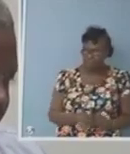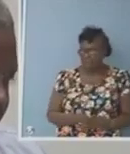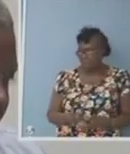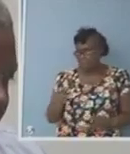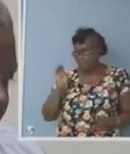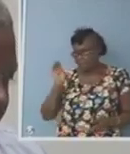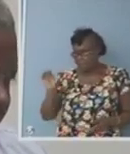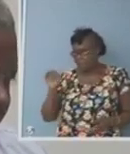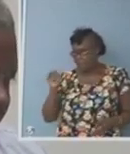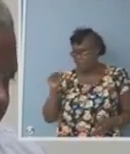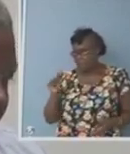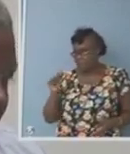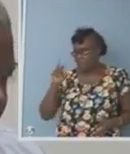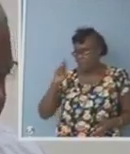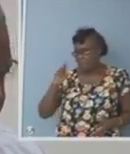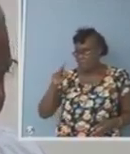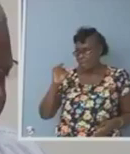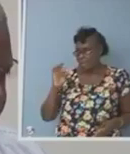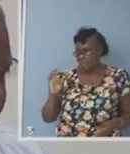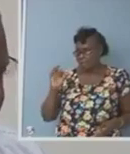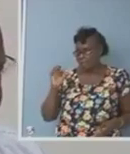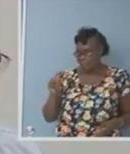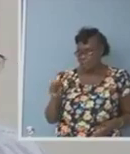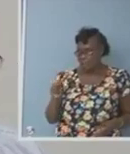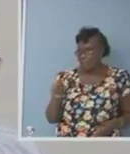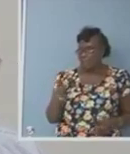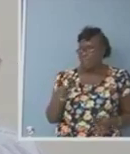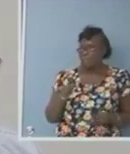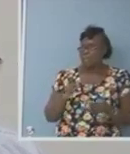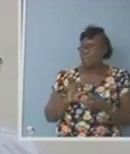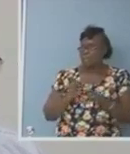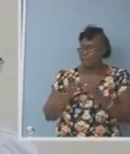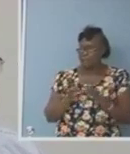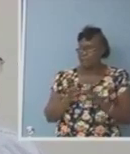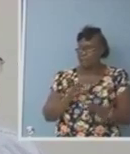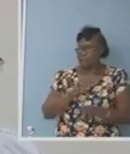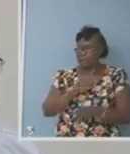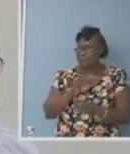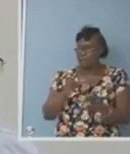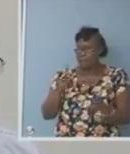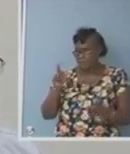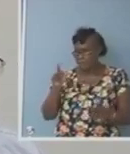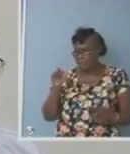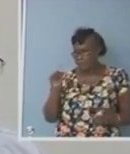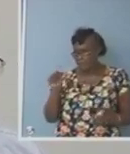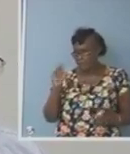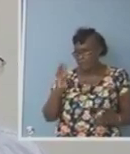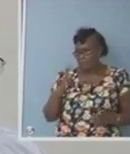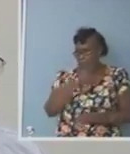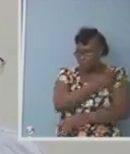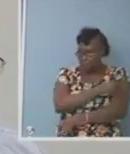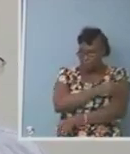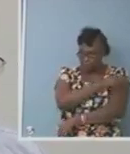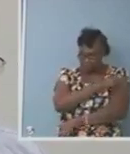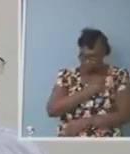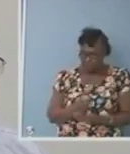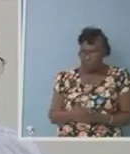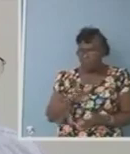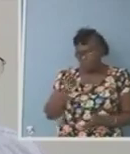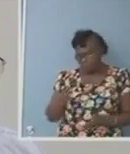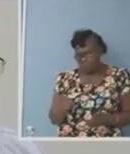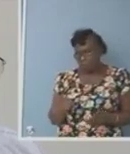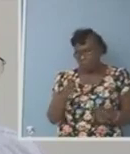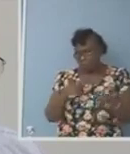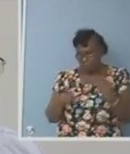in terms of upgrading the lab at the Scarborough Hospital to be able to do virology. That should have come on